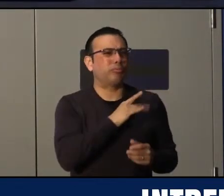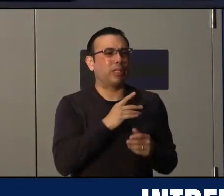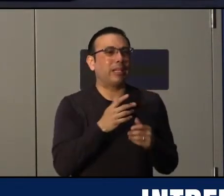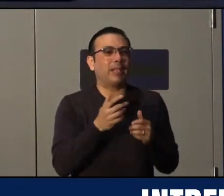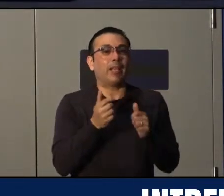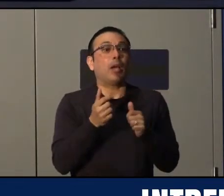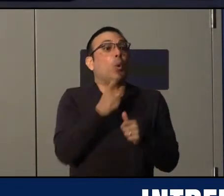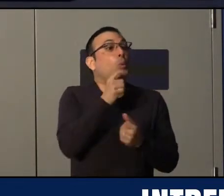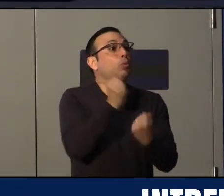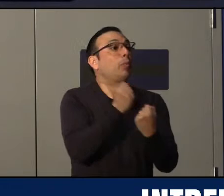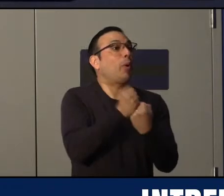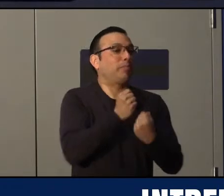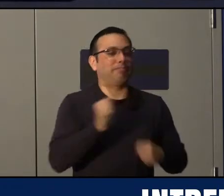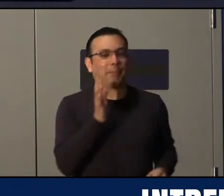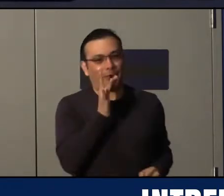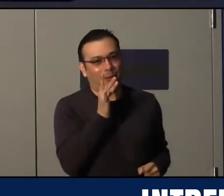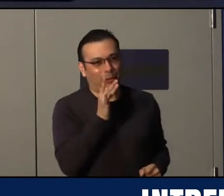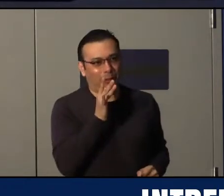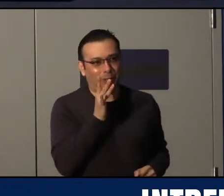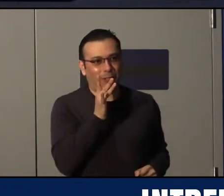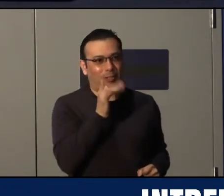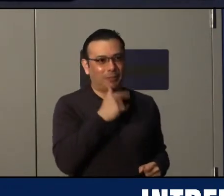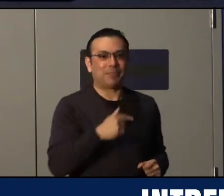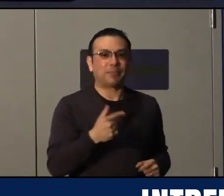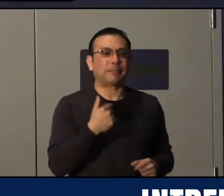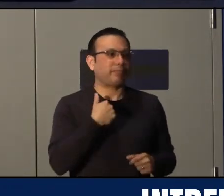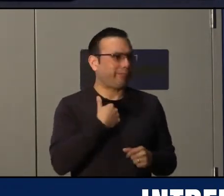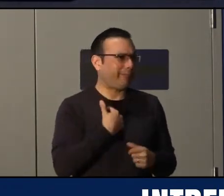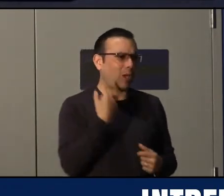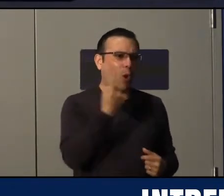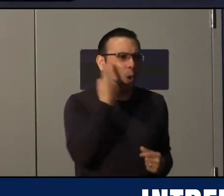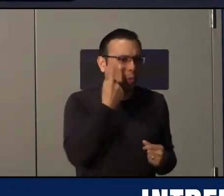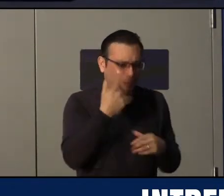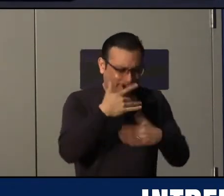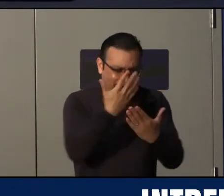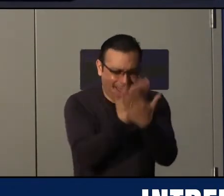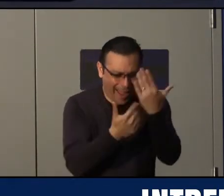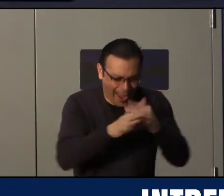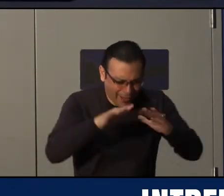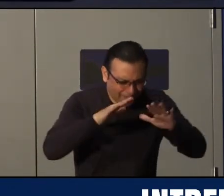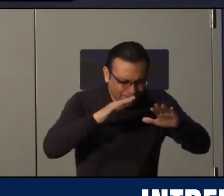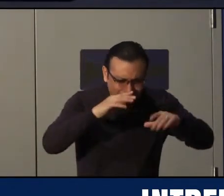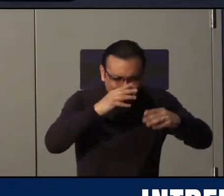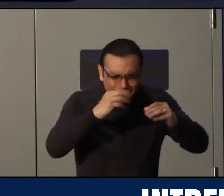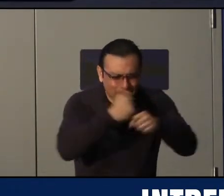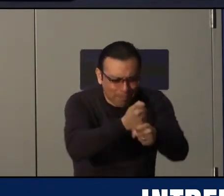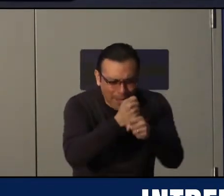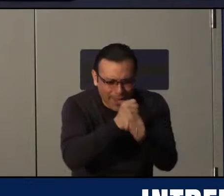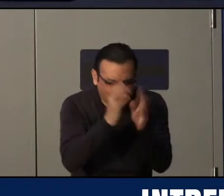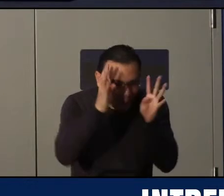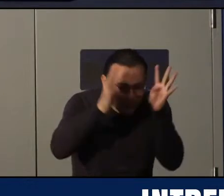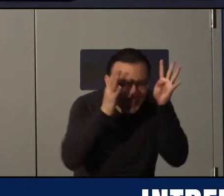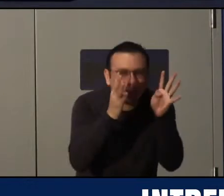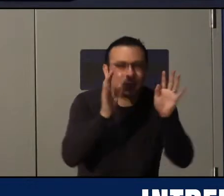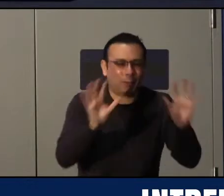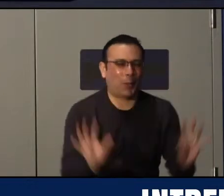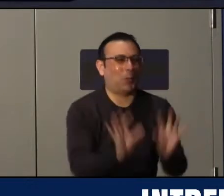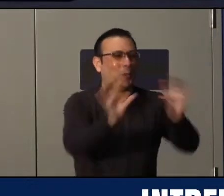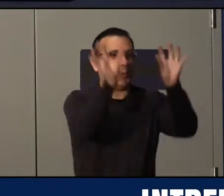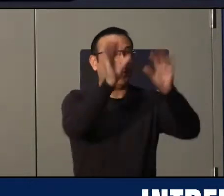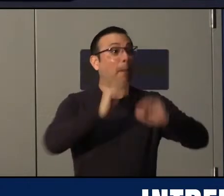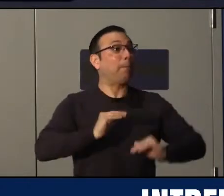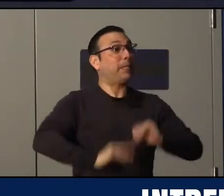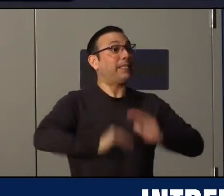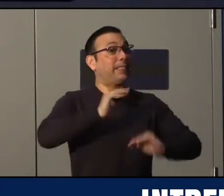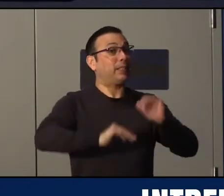up along with me as I was growing up. I loved artsy, craftsy things. I loved building things. And my dad